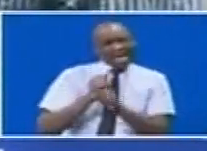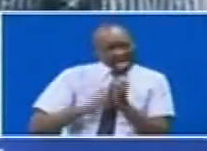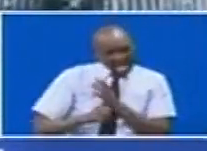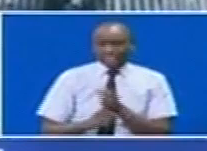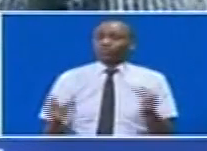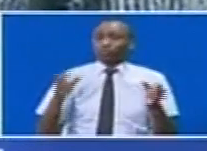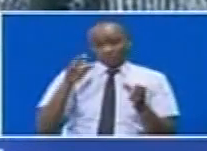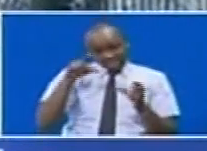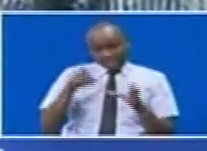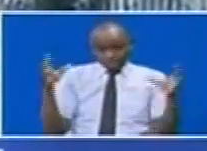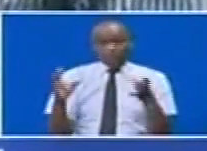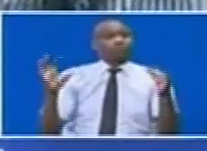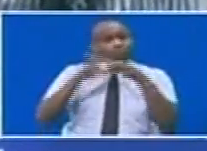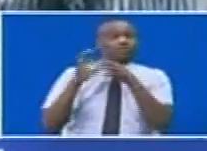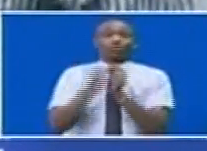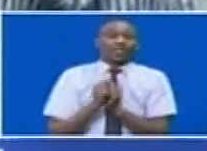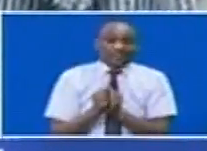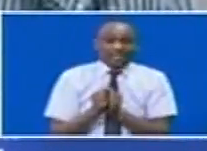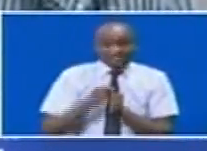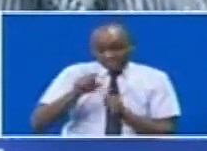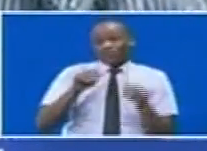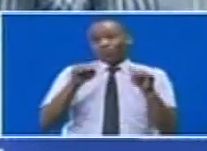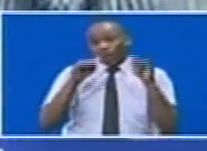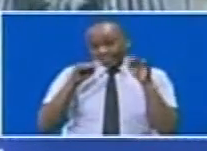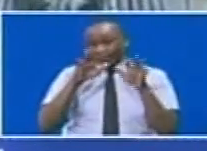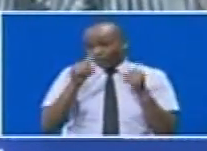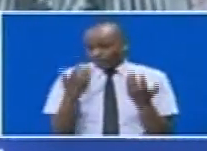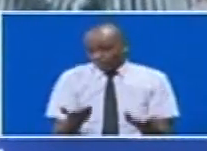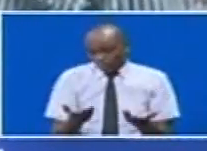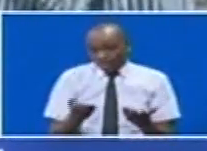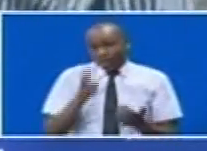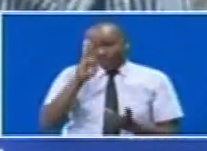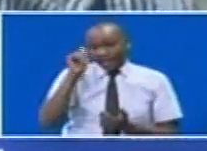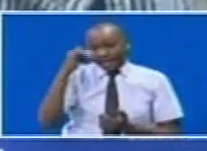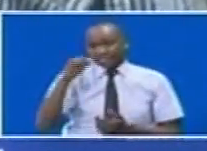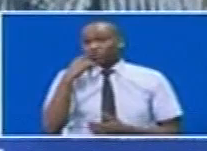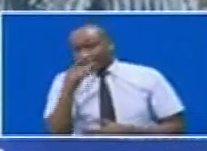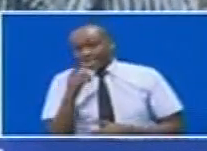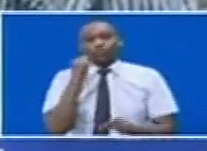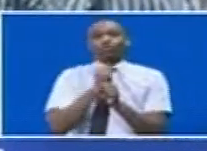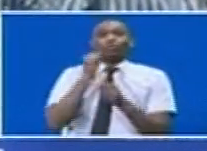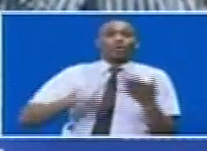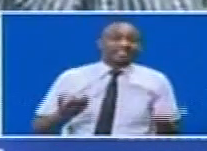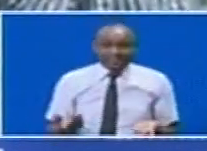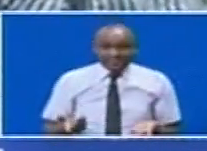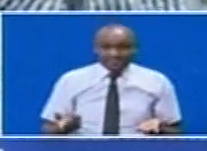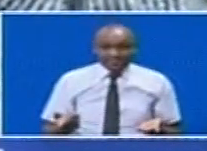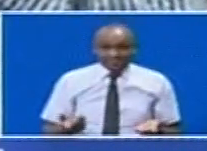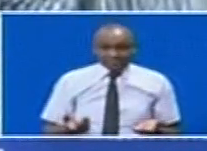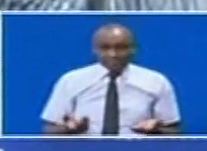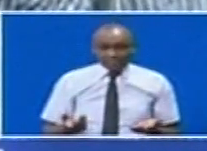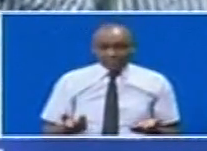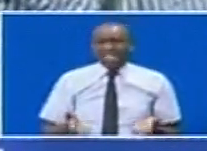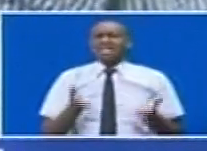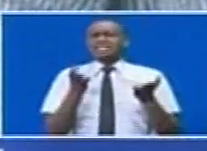reunite the party, but they're saying they're waiting for direction from Bernie Sanders on what to follow next, Yvonne. All right, Alex,